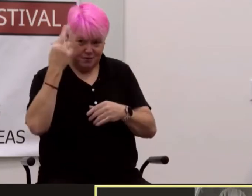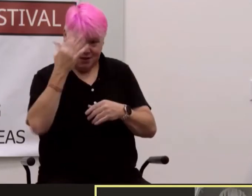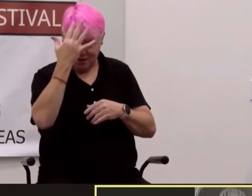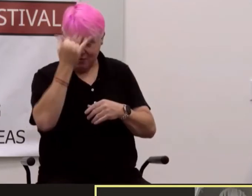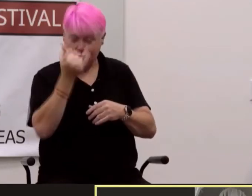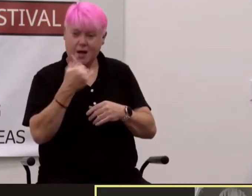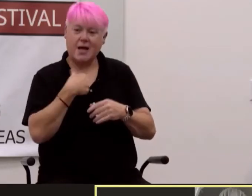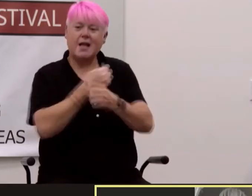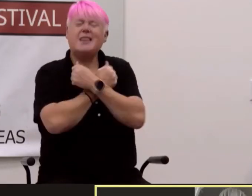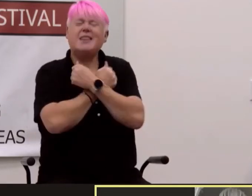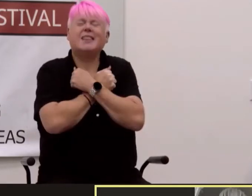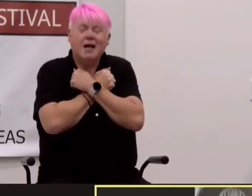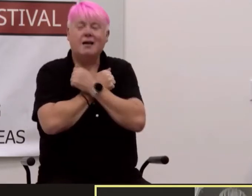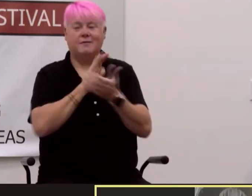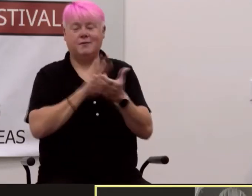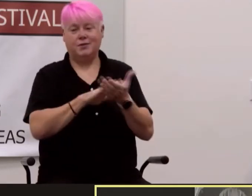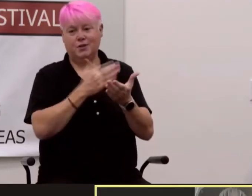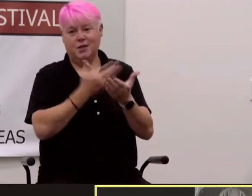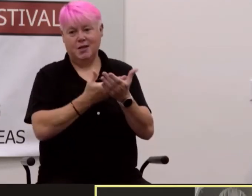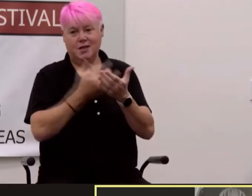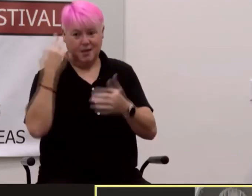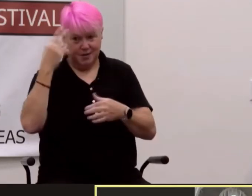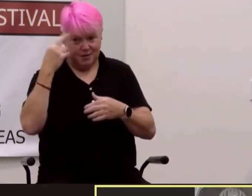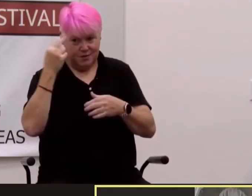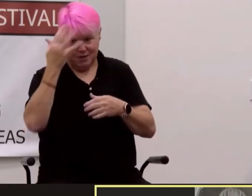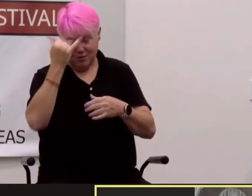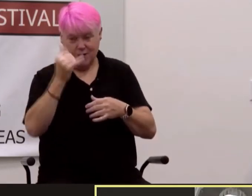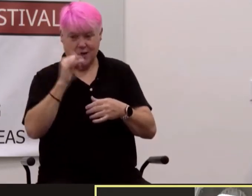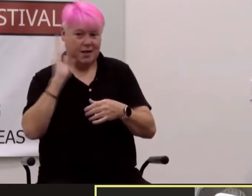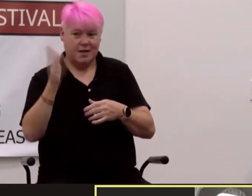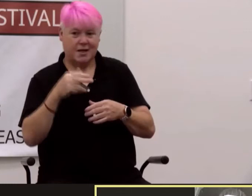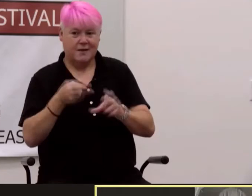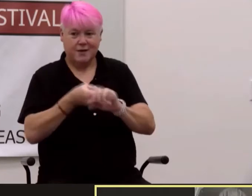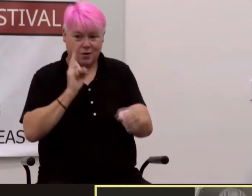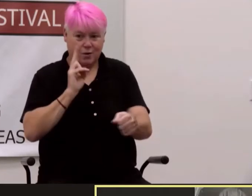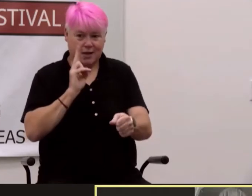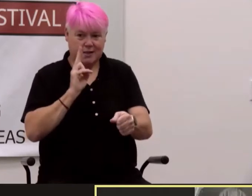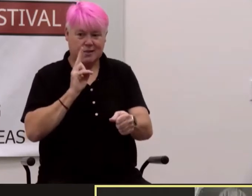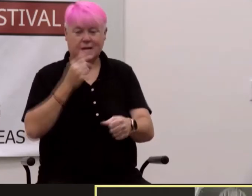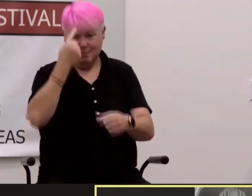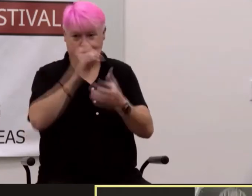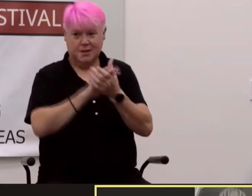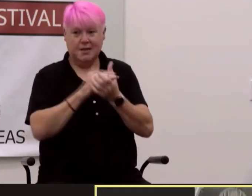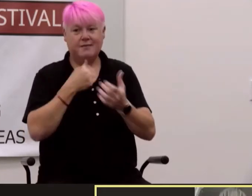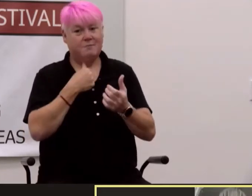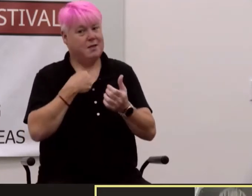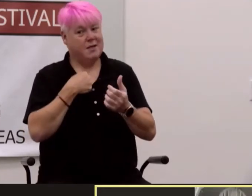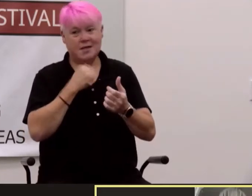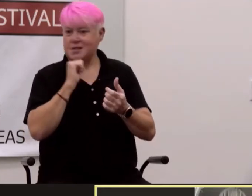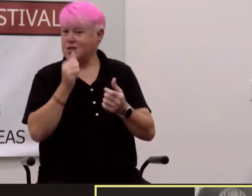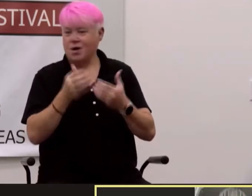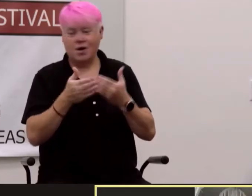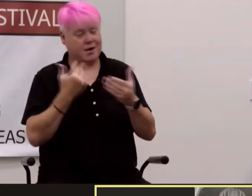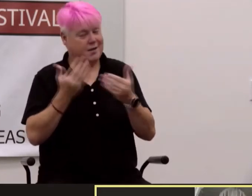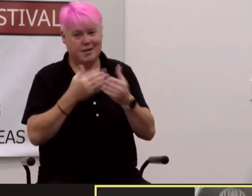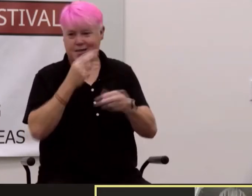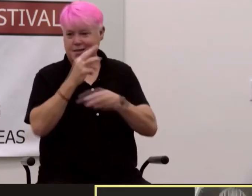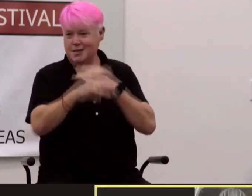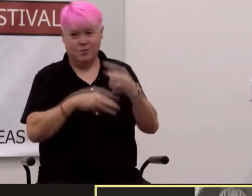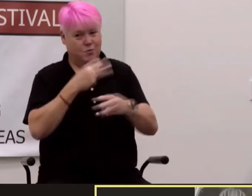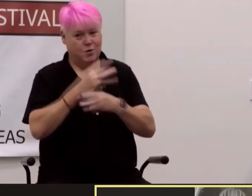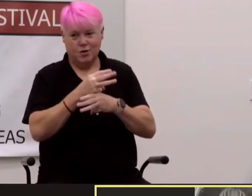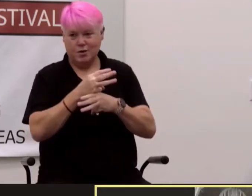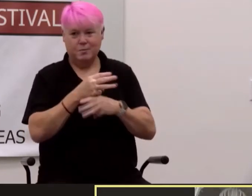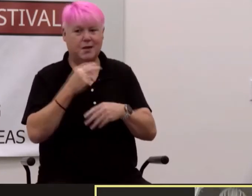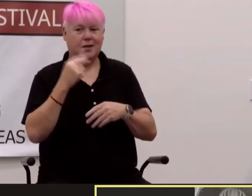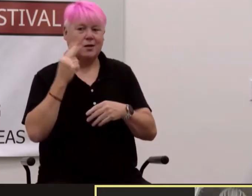love cooking. That's the reason I never quit. And believe me, cooking is not an easy world. Being in hotels,